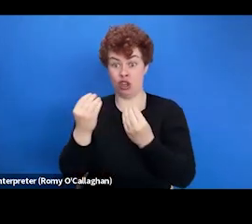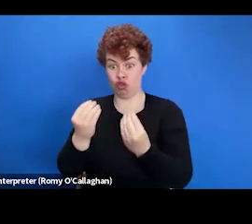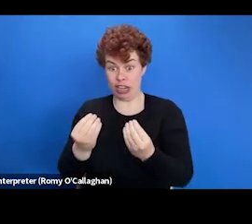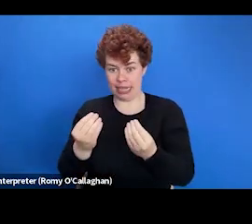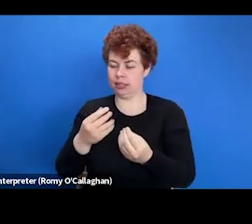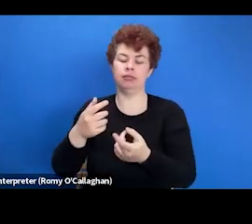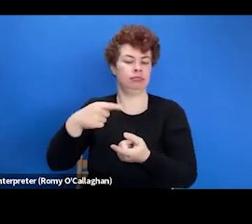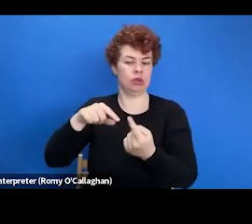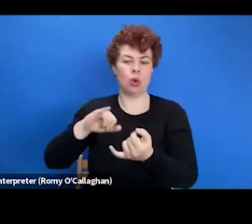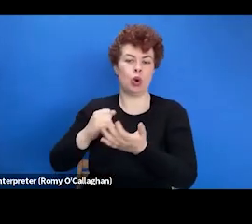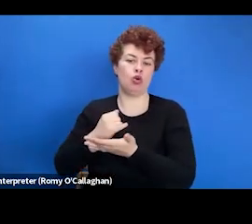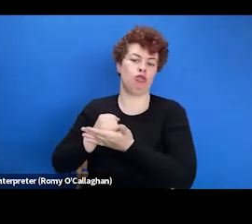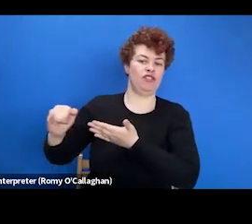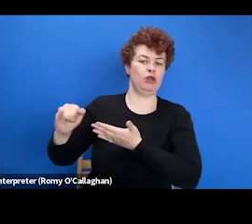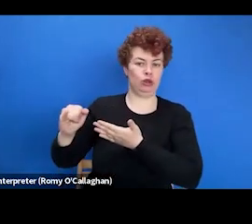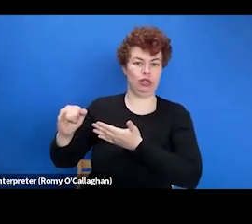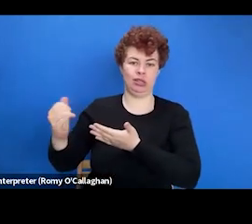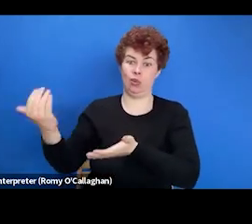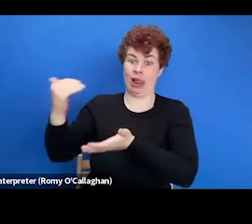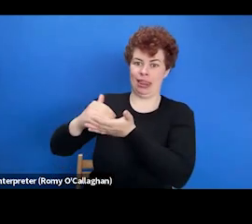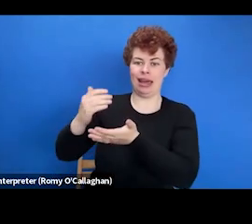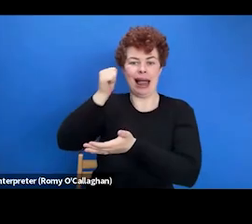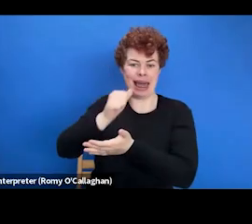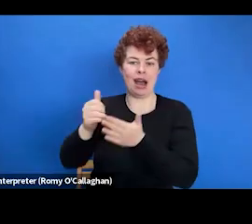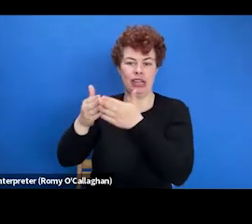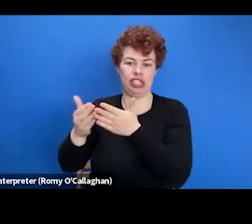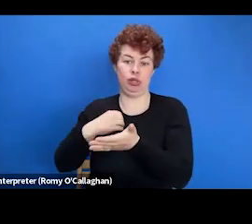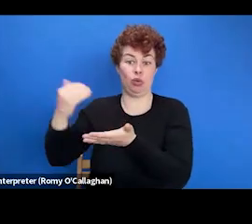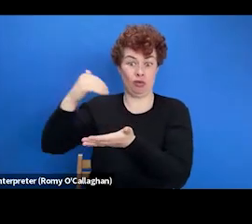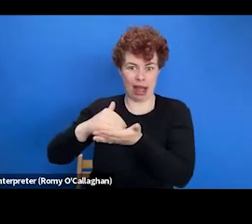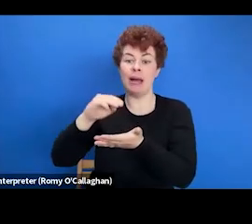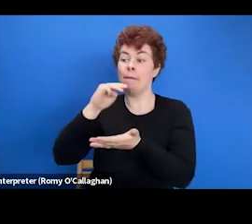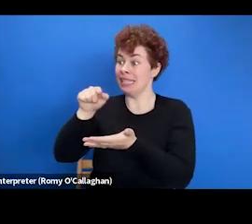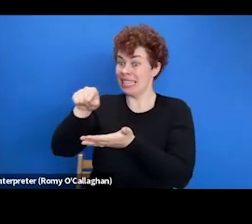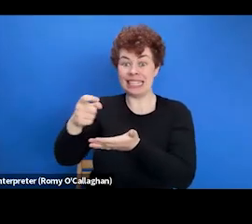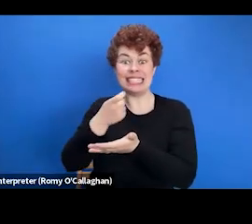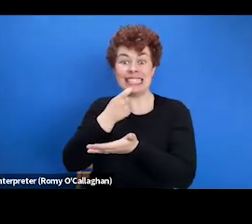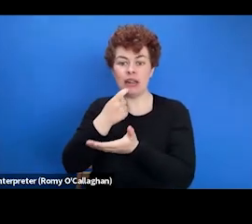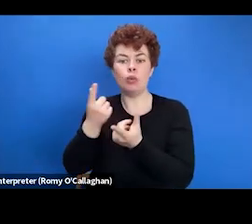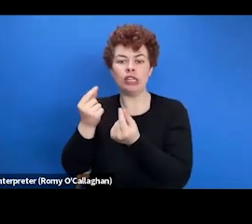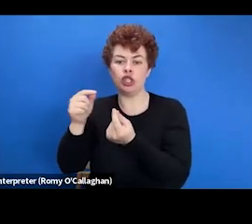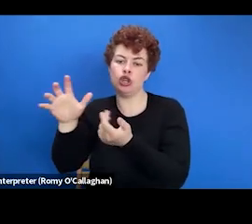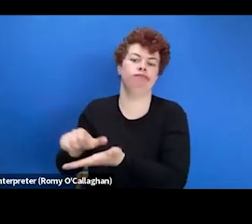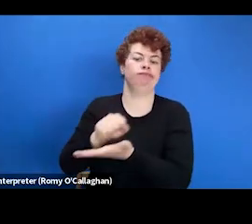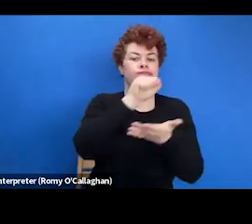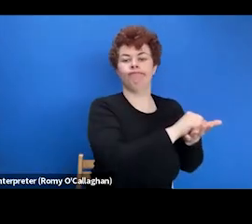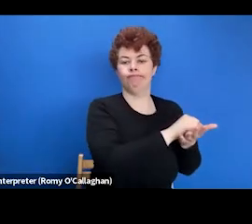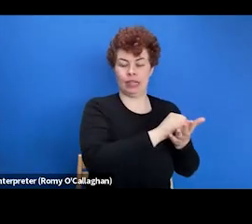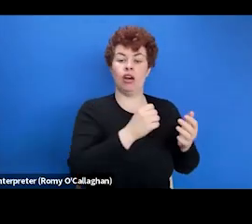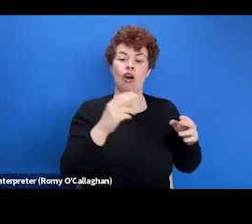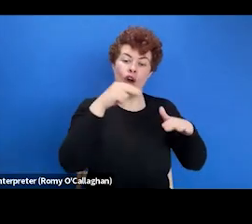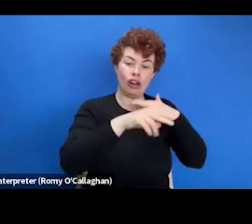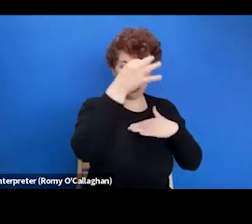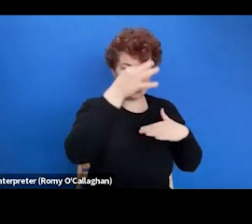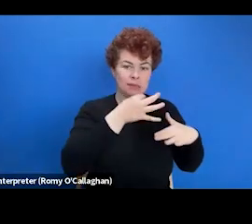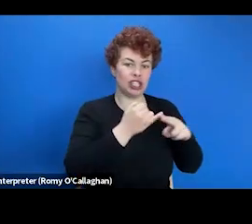to let the ship dock. We now have confiscated this material that it's under inspection in